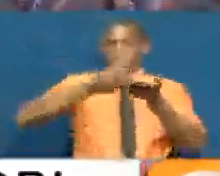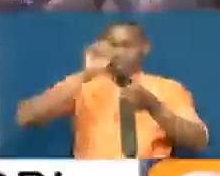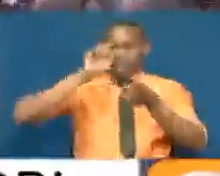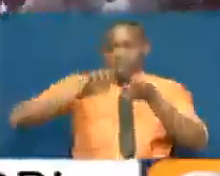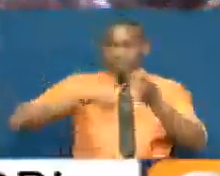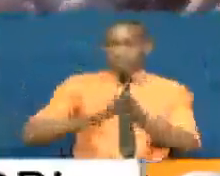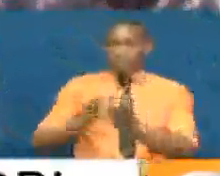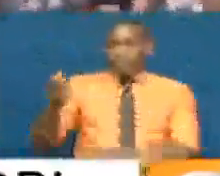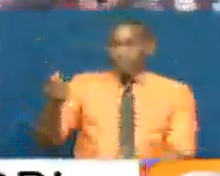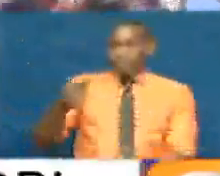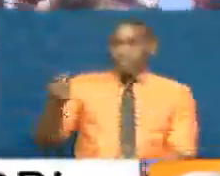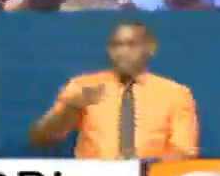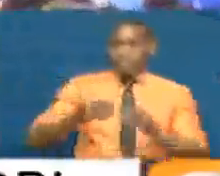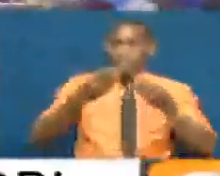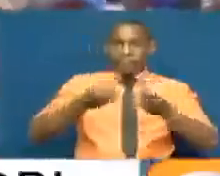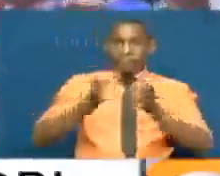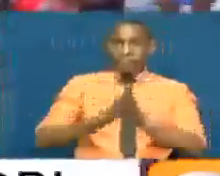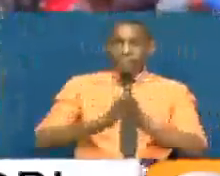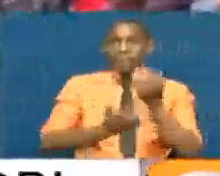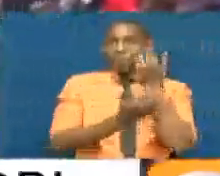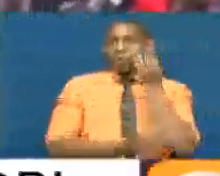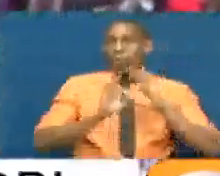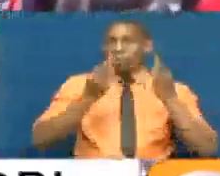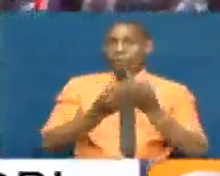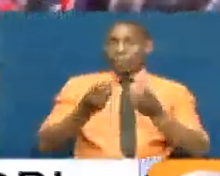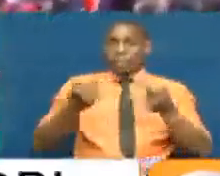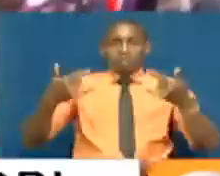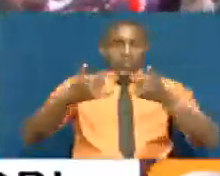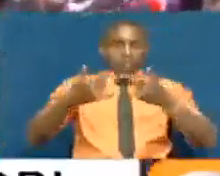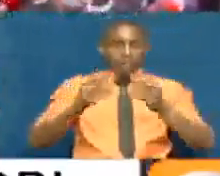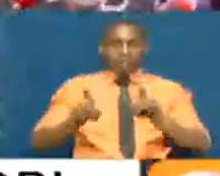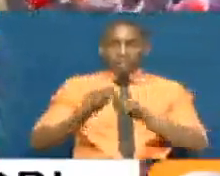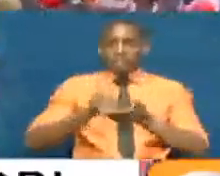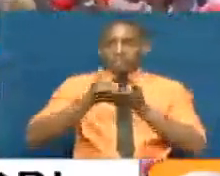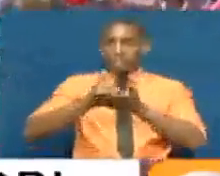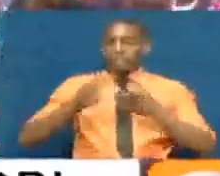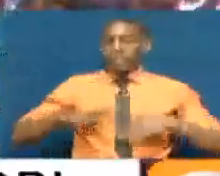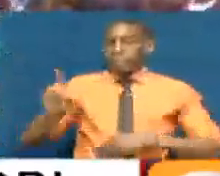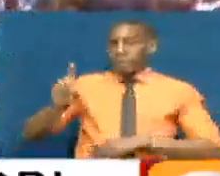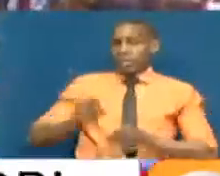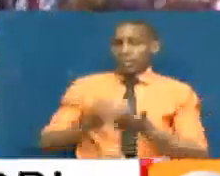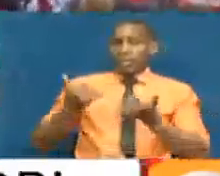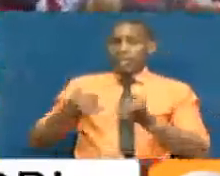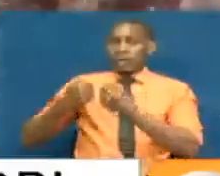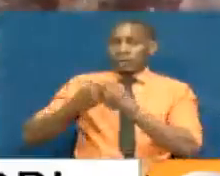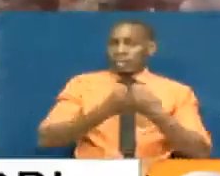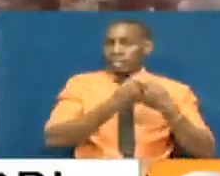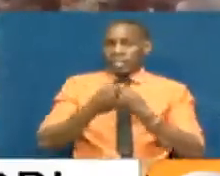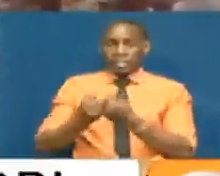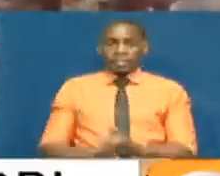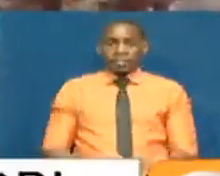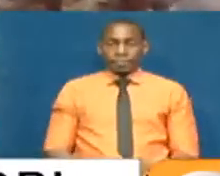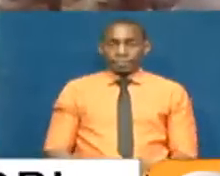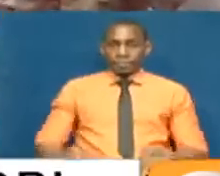to have a monthly stipend to unemployed households will bridge the gap and help city residents who are struggling. The latest